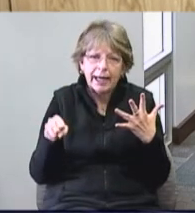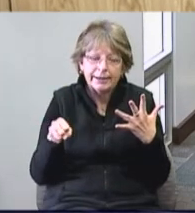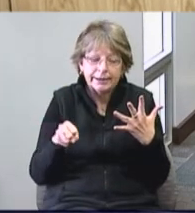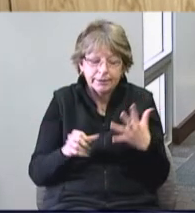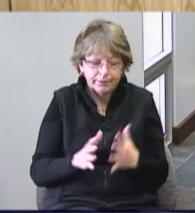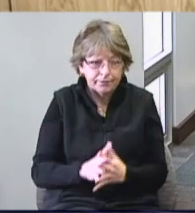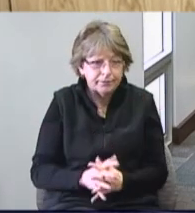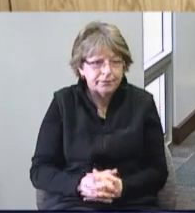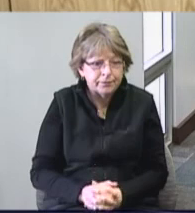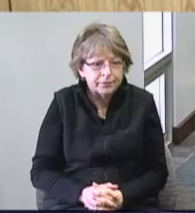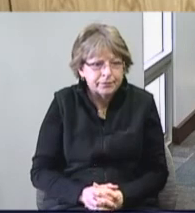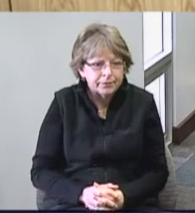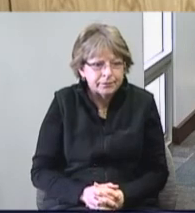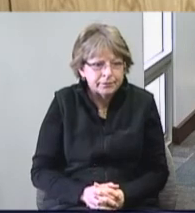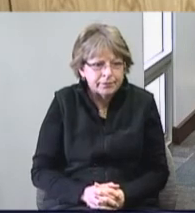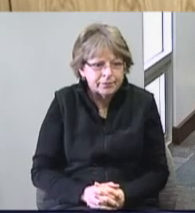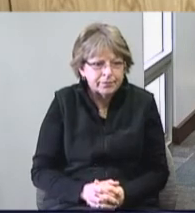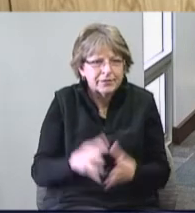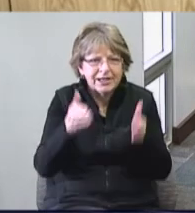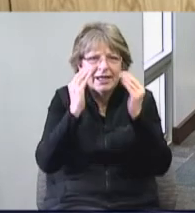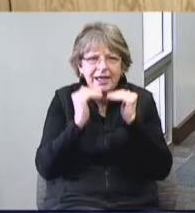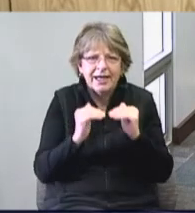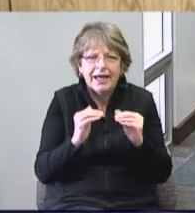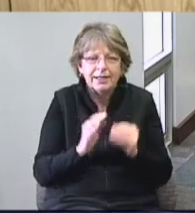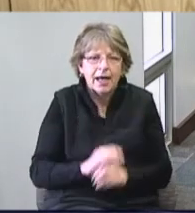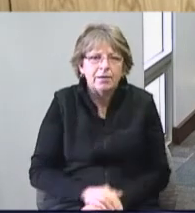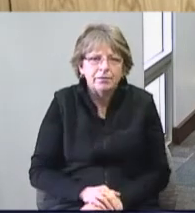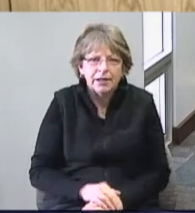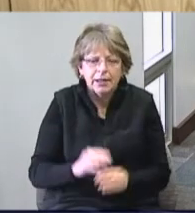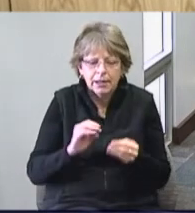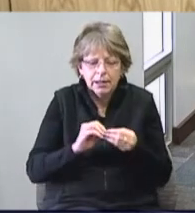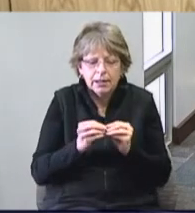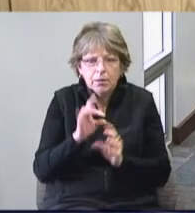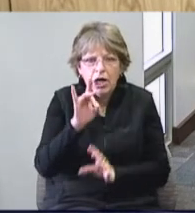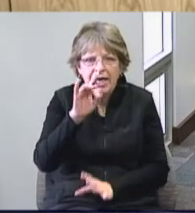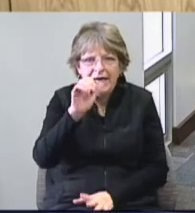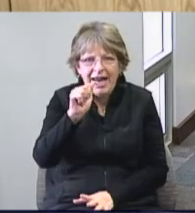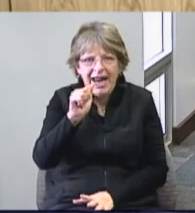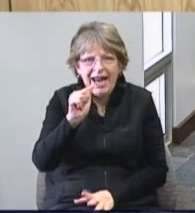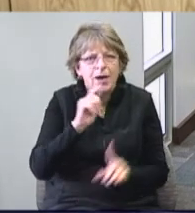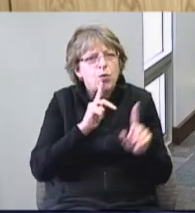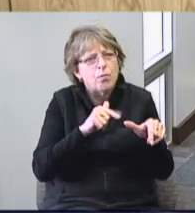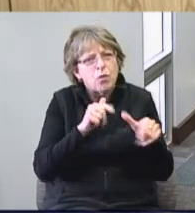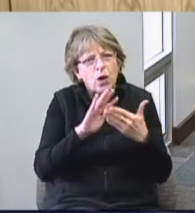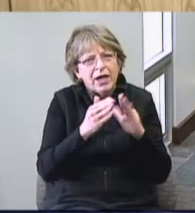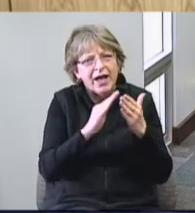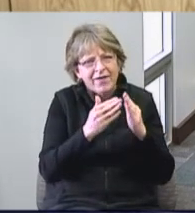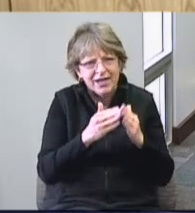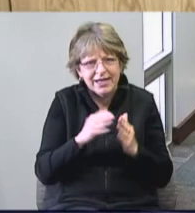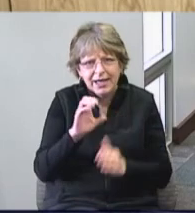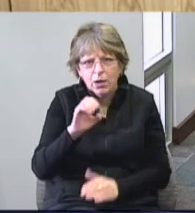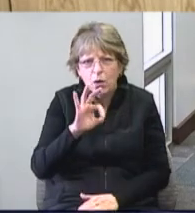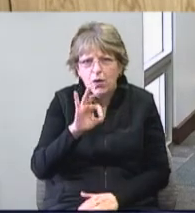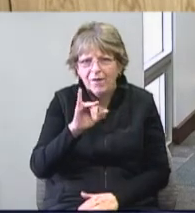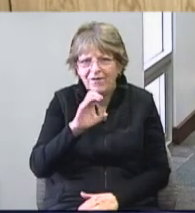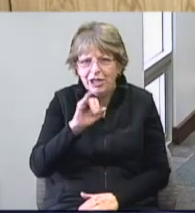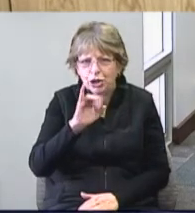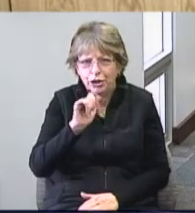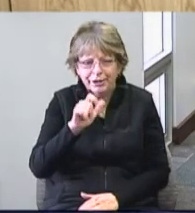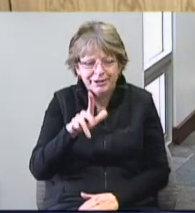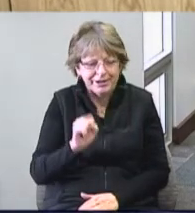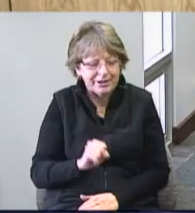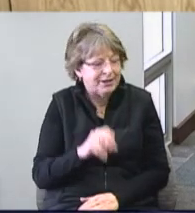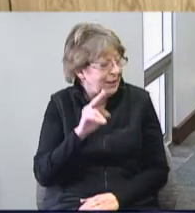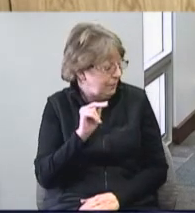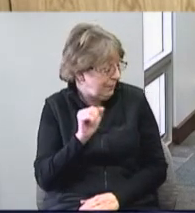Yes. Next item, please. Item 8A, report of city officials. We'll start